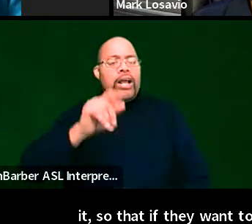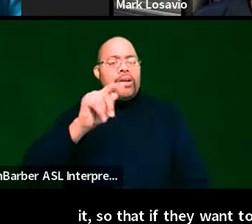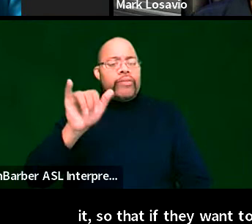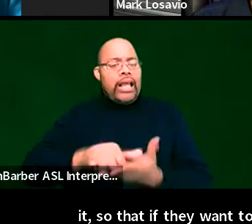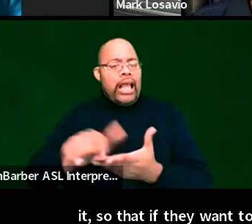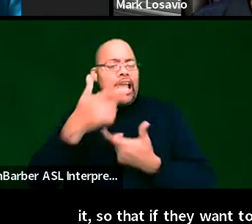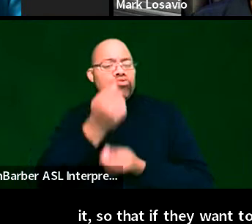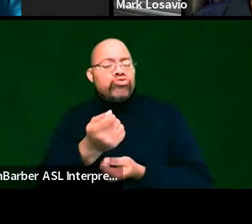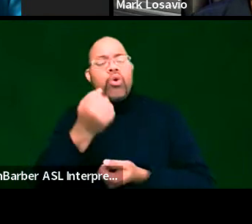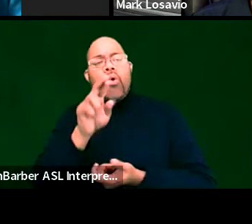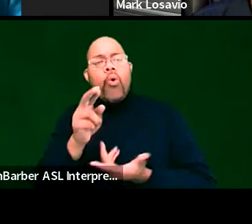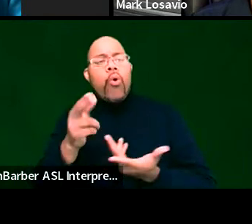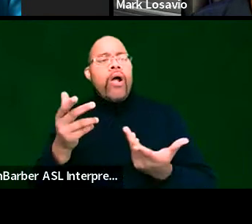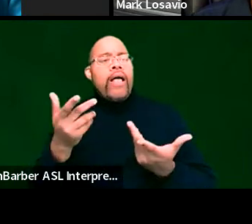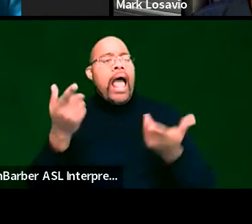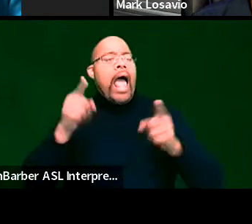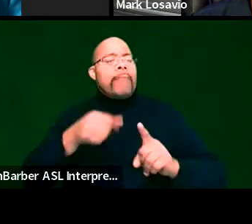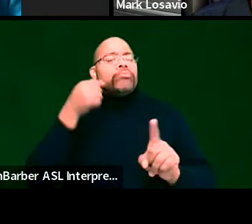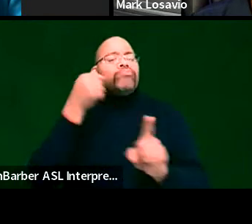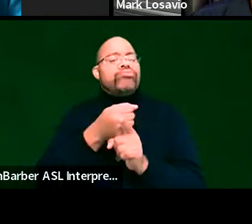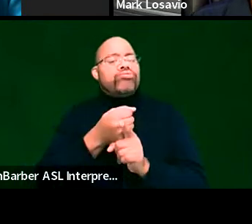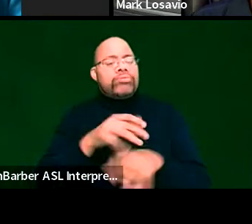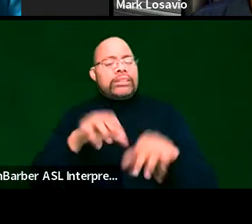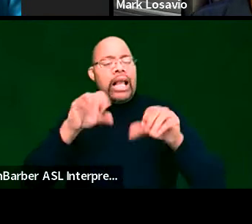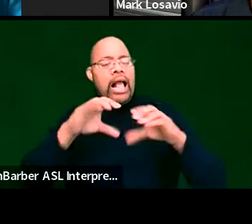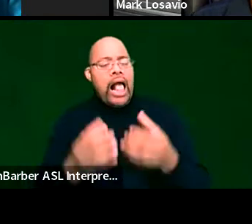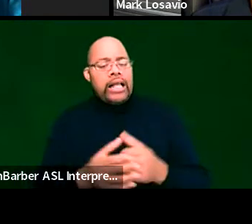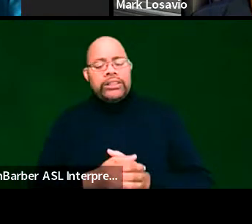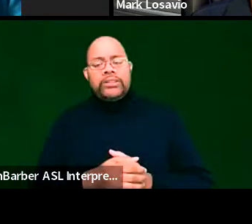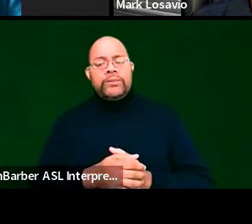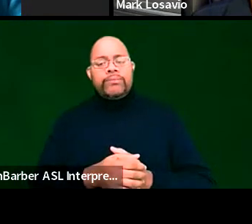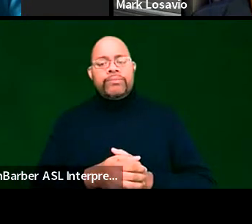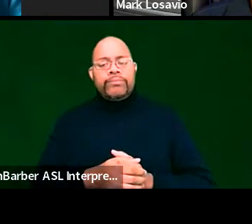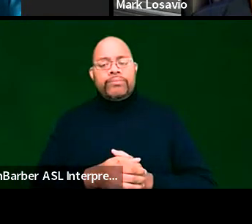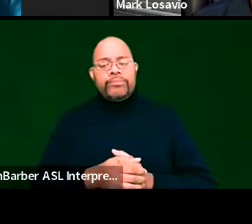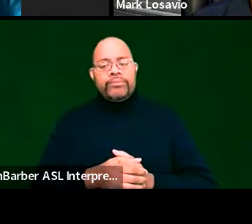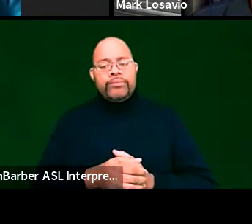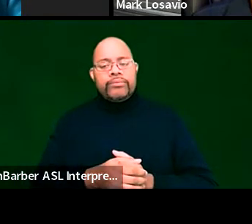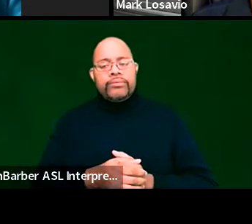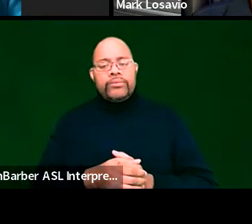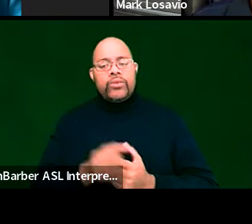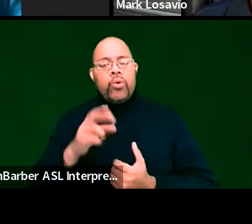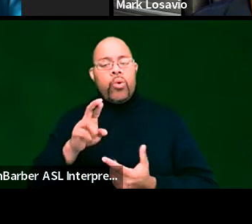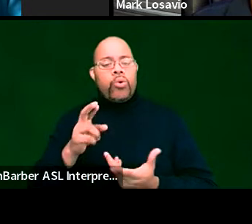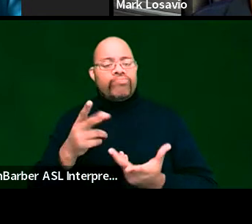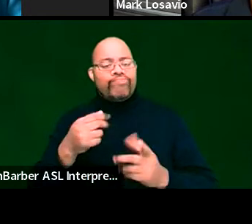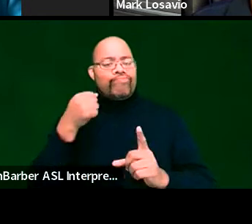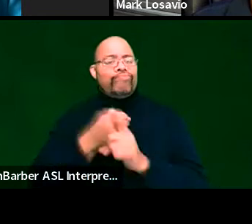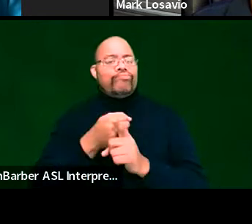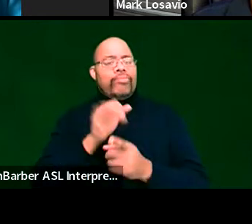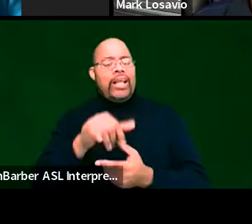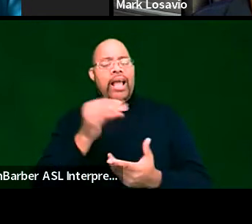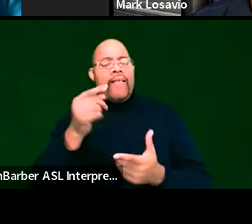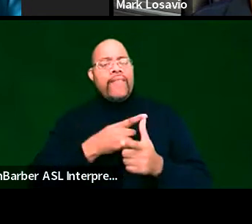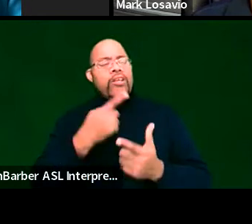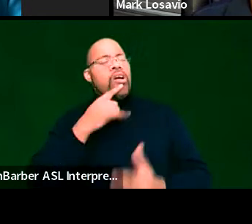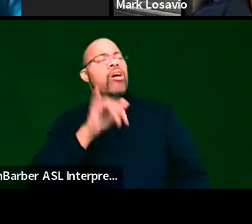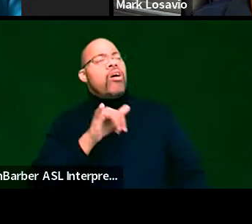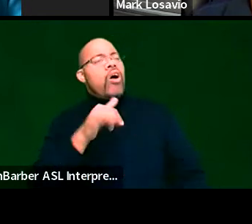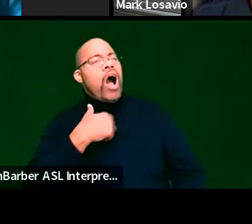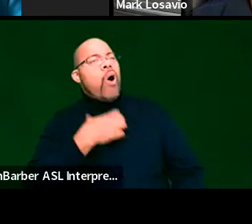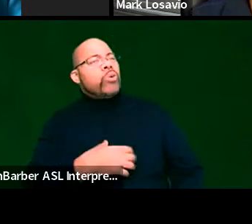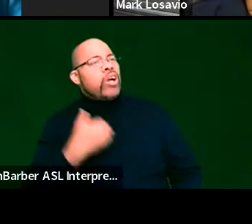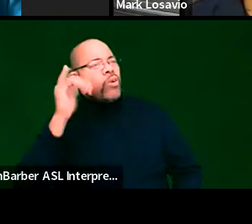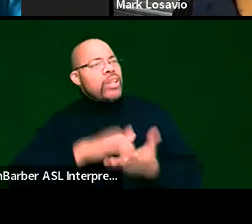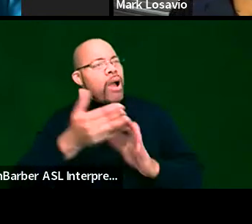they're interested, or happen by chance to, you know, take a class or to, right, you know, to stumble upon it. And then they're like, oh, I wish